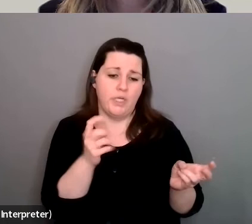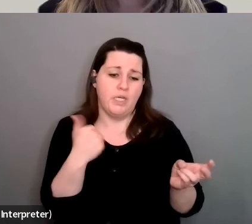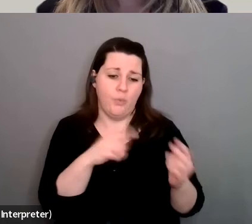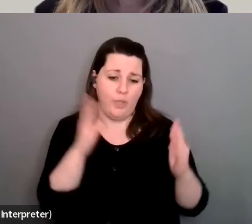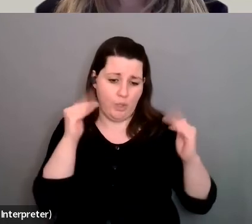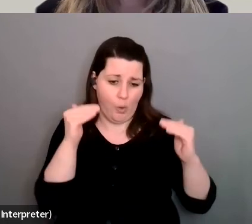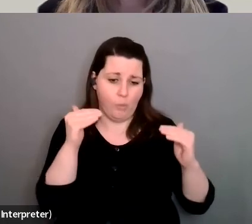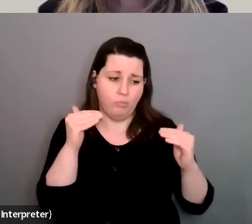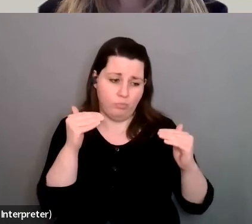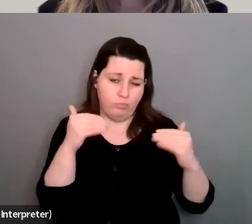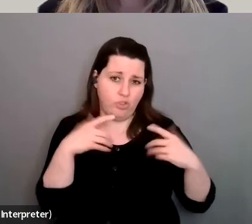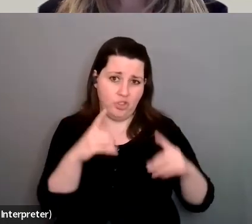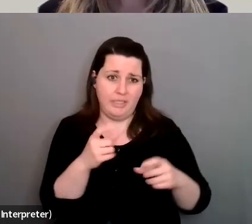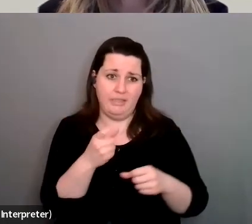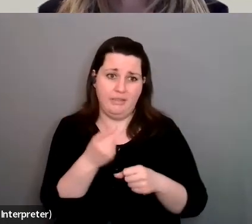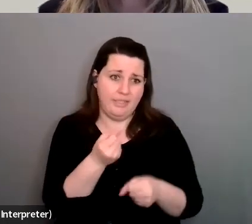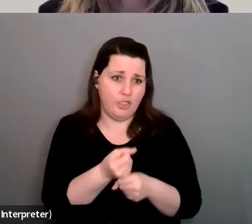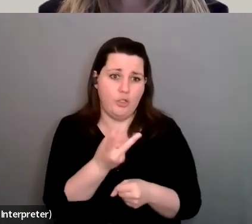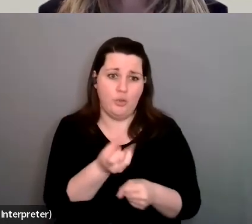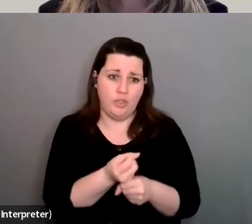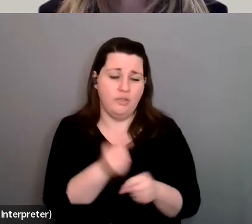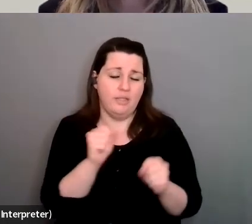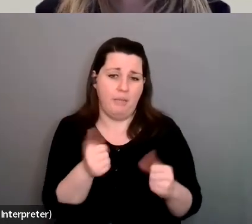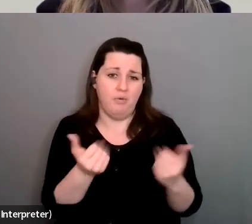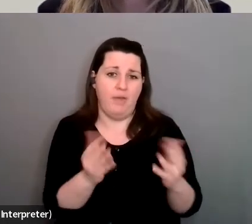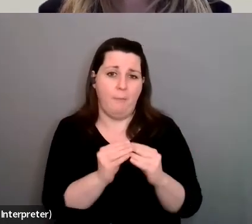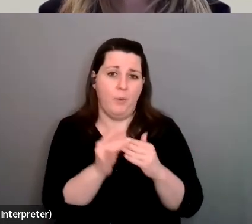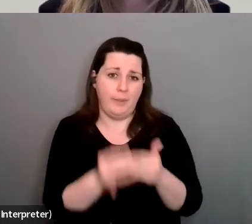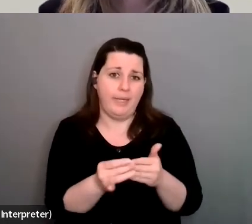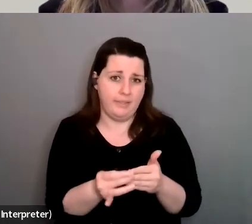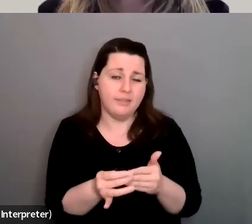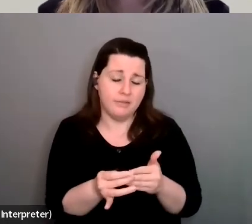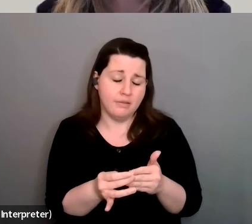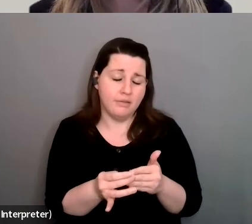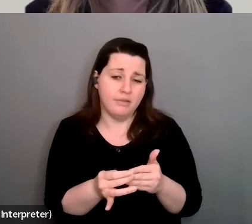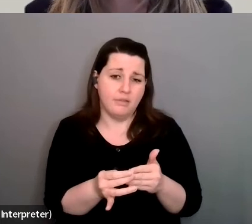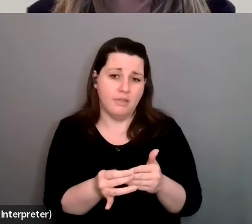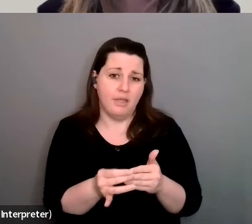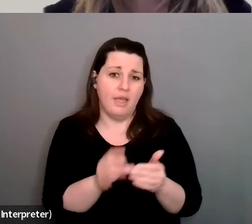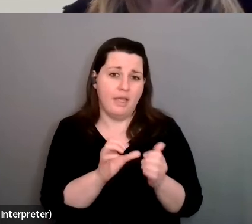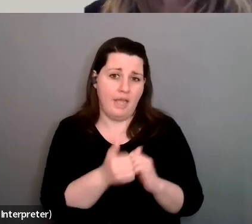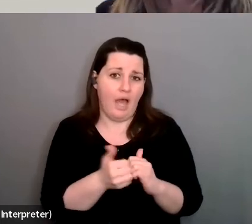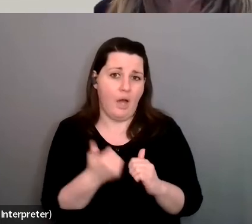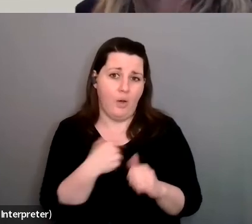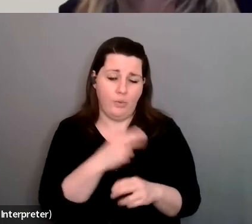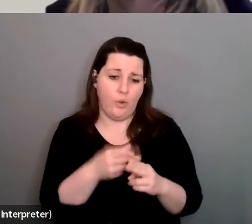the next year or so, be able to provide a little more guidance in ways that what we're calling it as